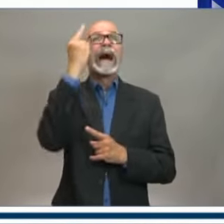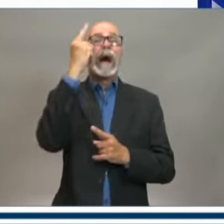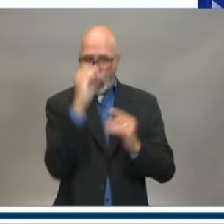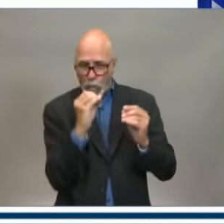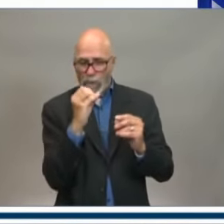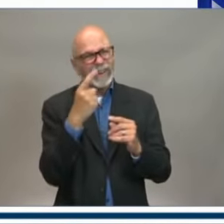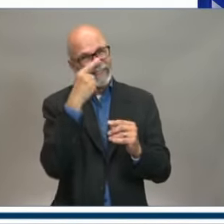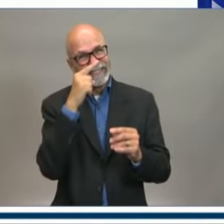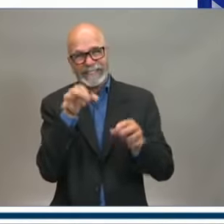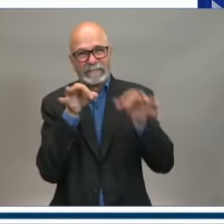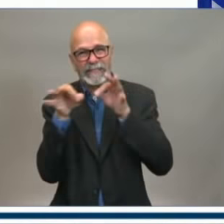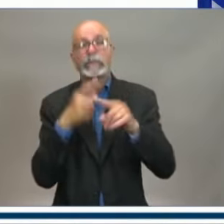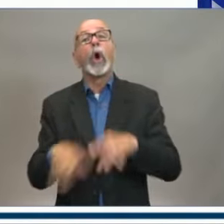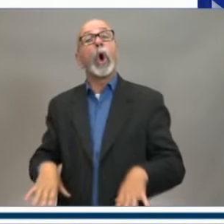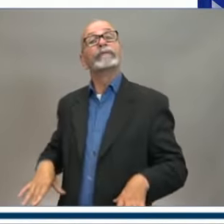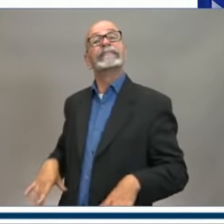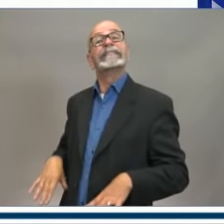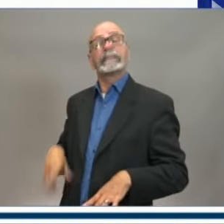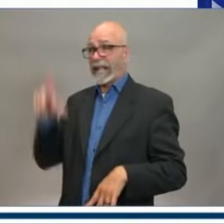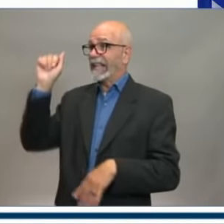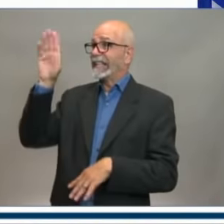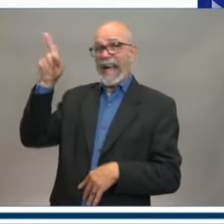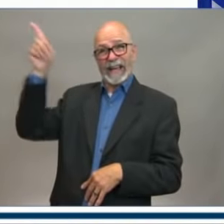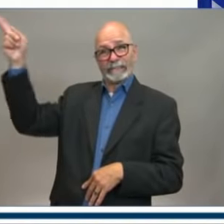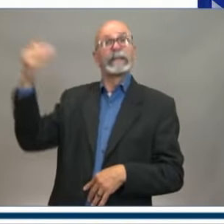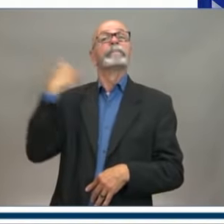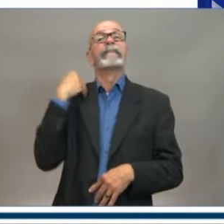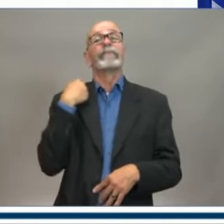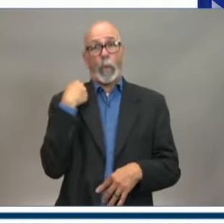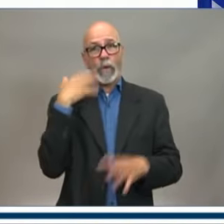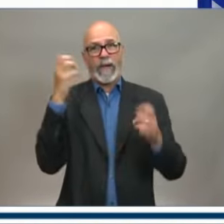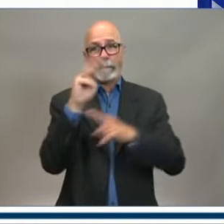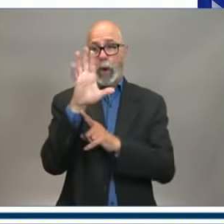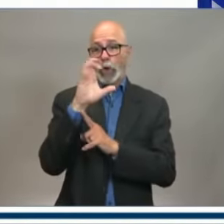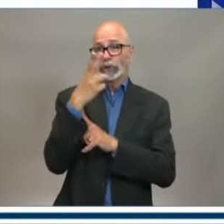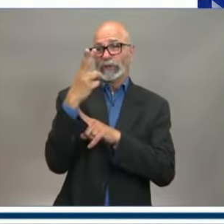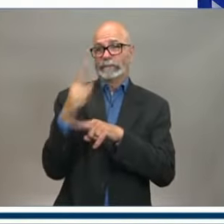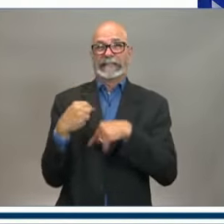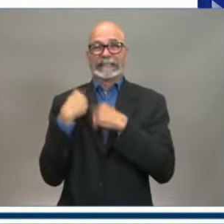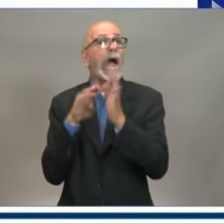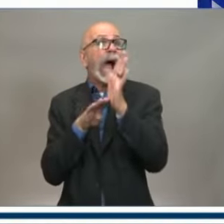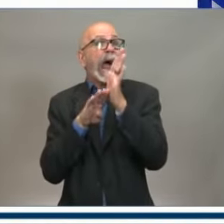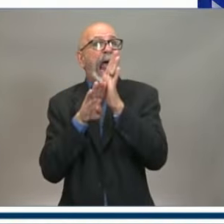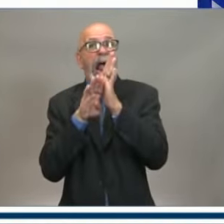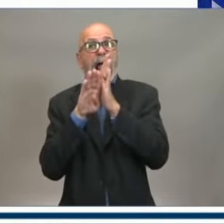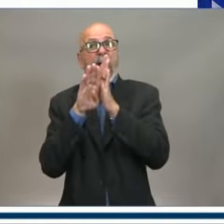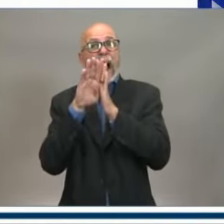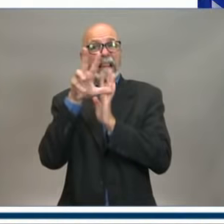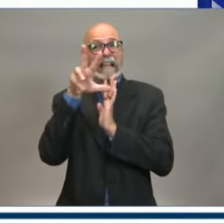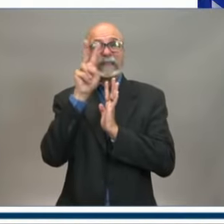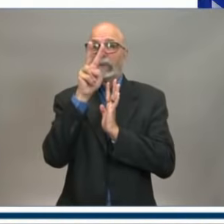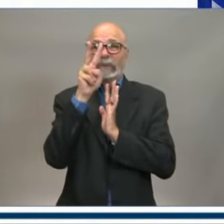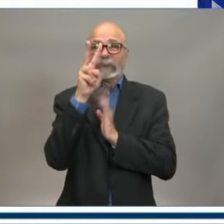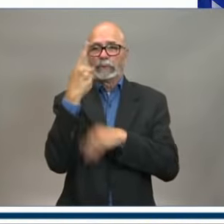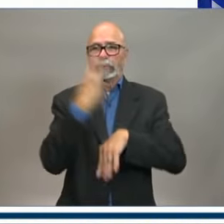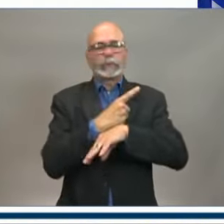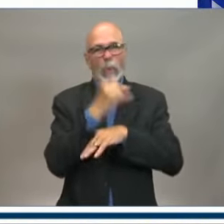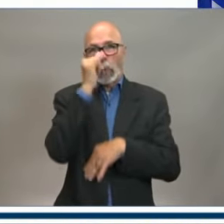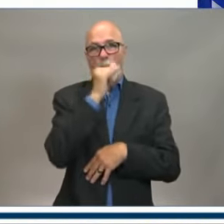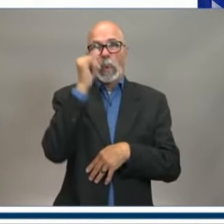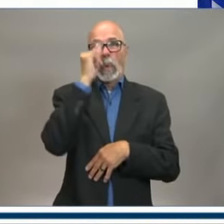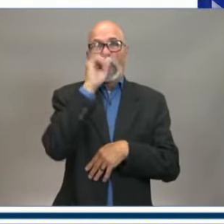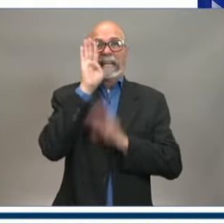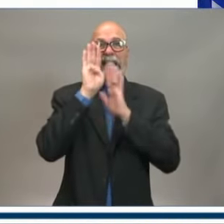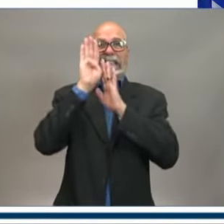Newfoundland and Labrador had a peak way back in March of 32 in one day, and then they dropped off near to zero, but they're